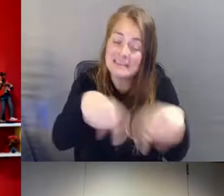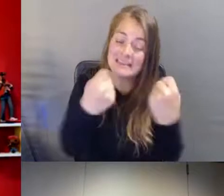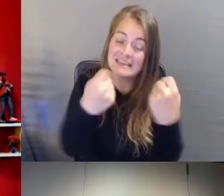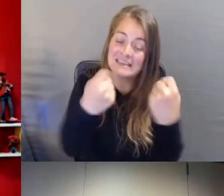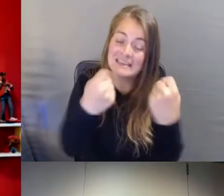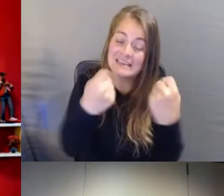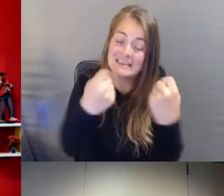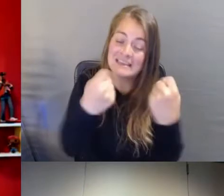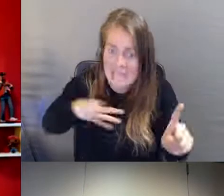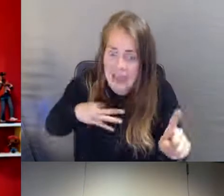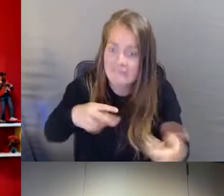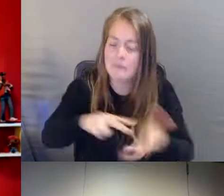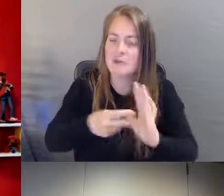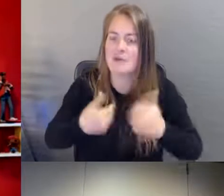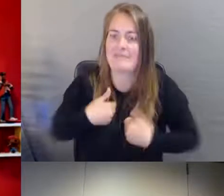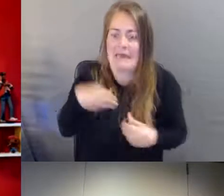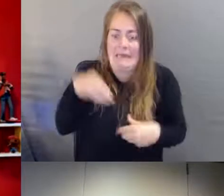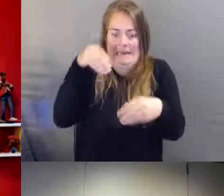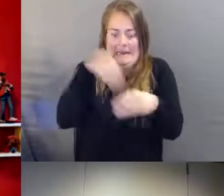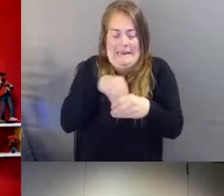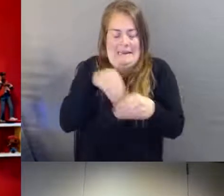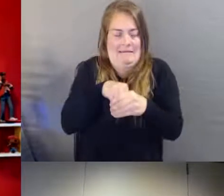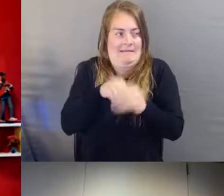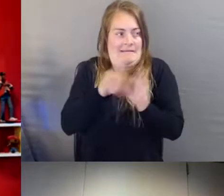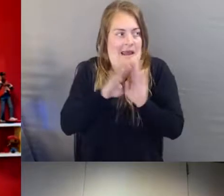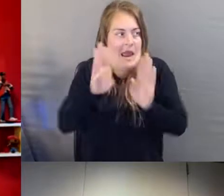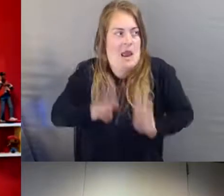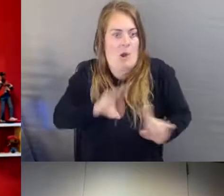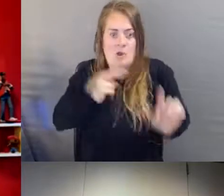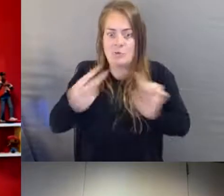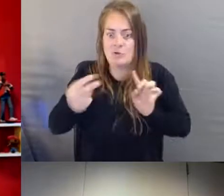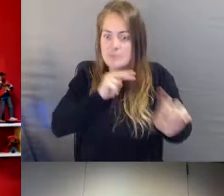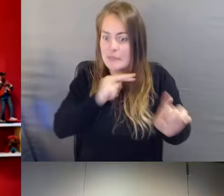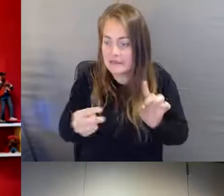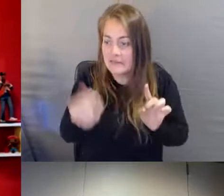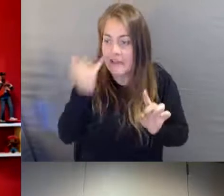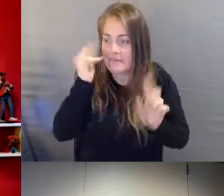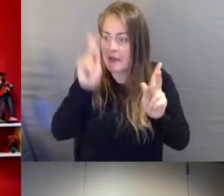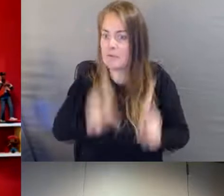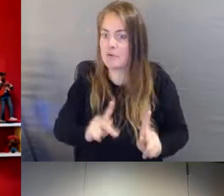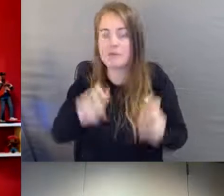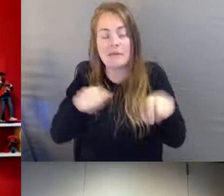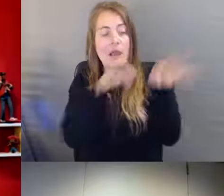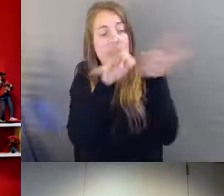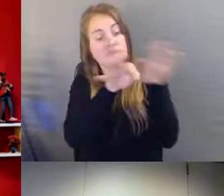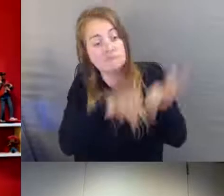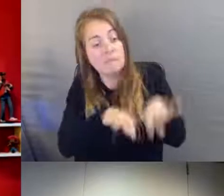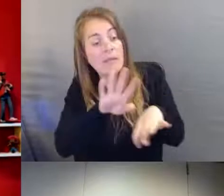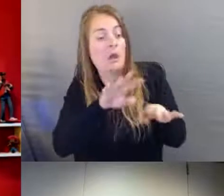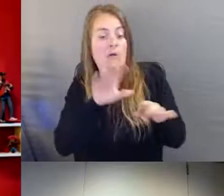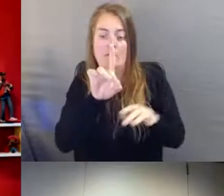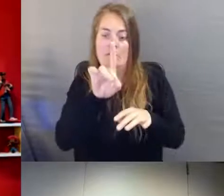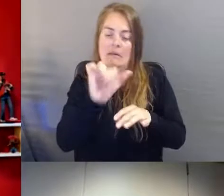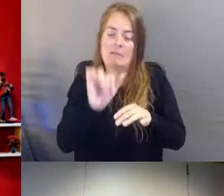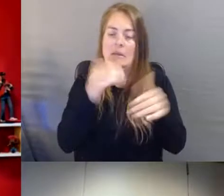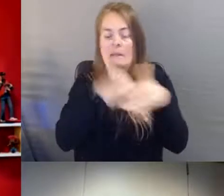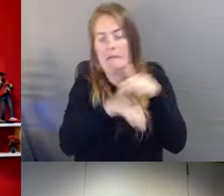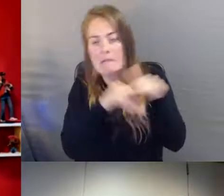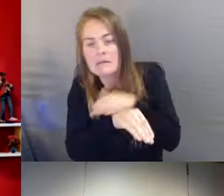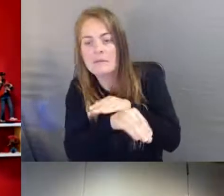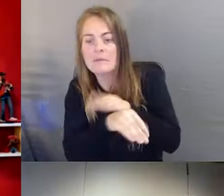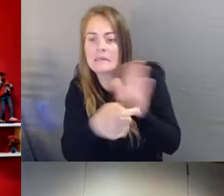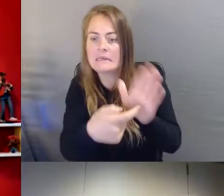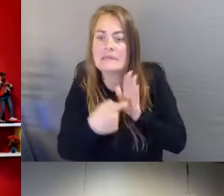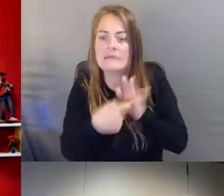you have that in-house focus group, so to speak, if the person is willing to open up about their accessibility needs. So much to your point